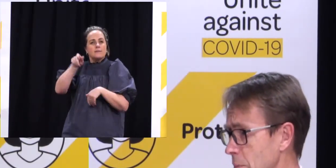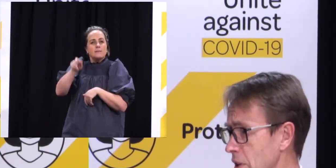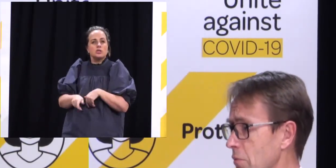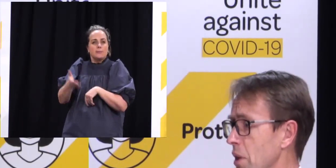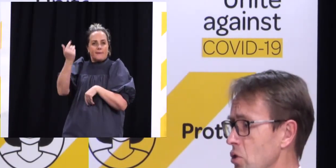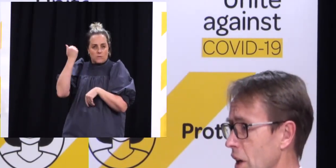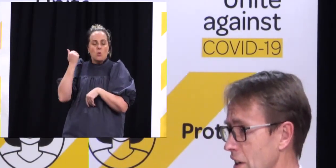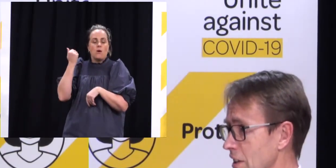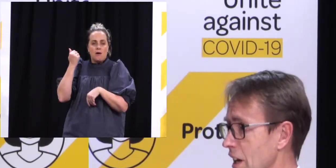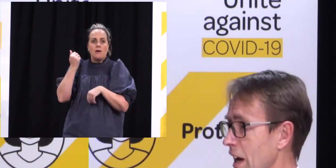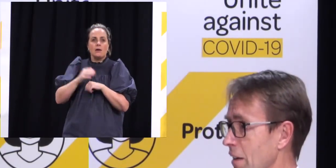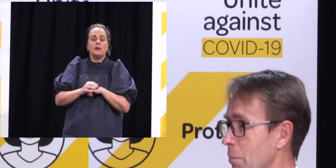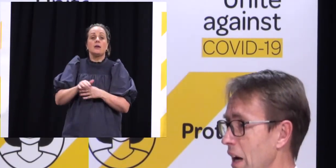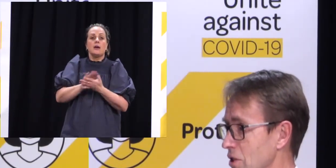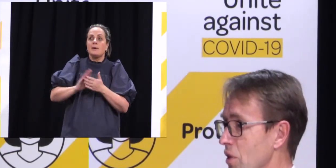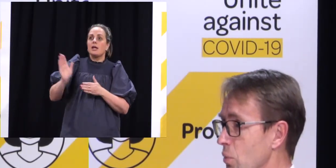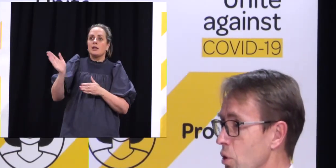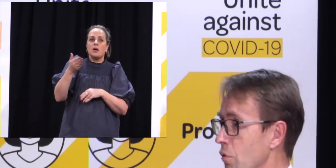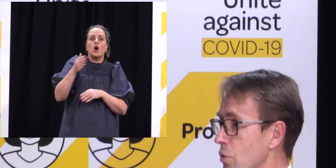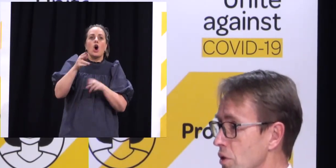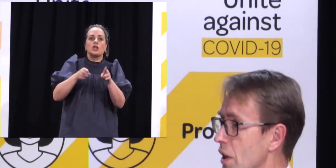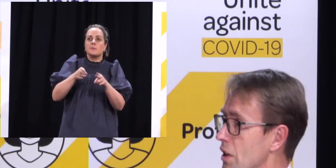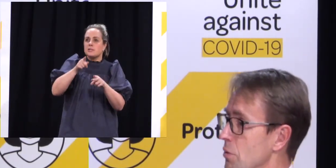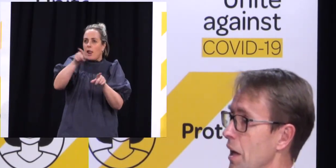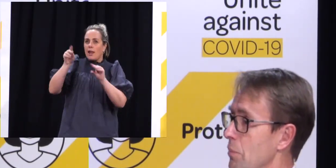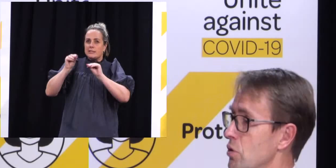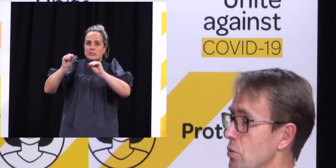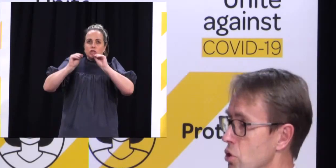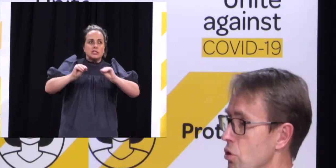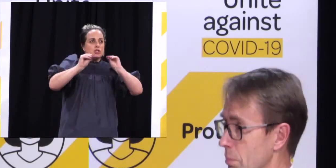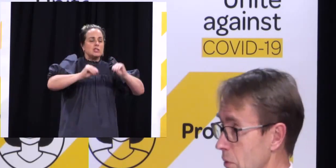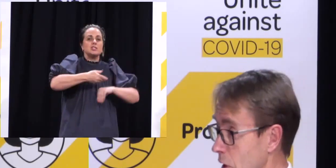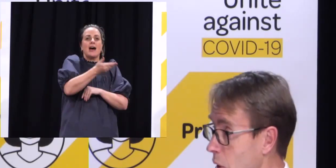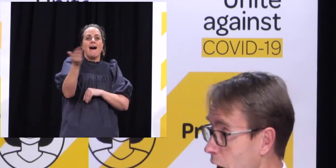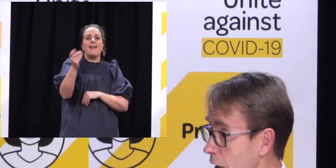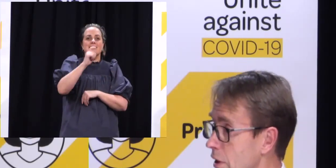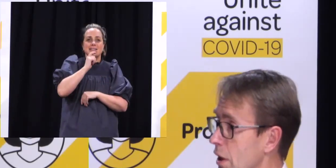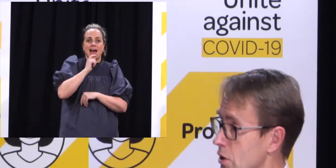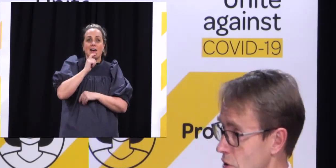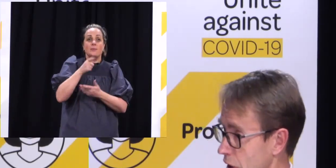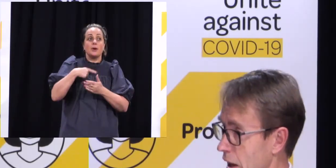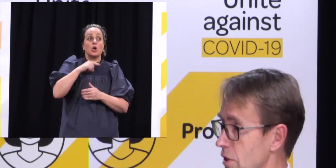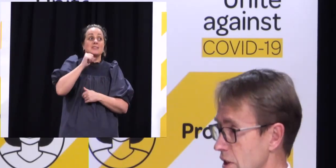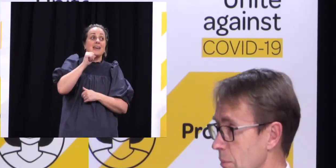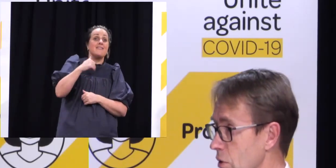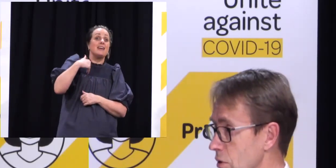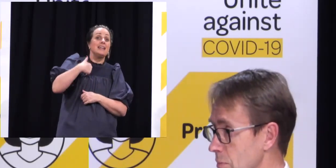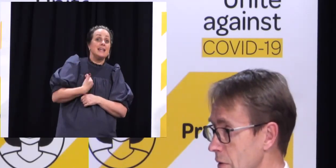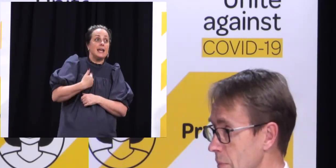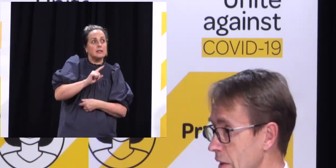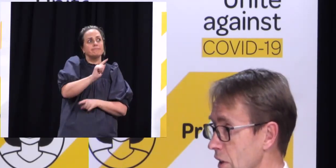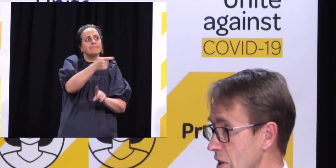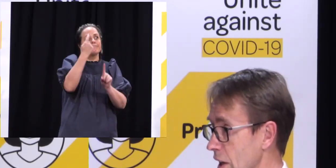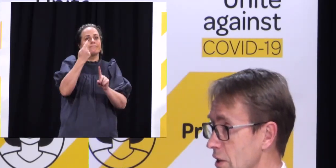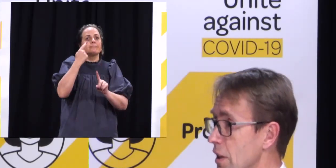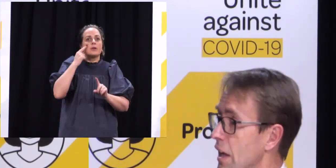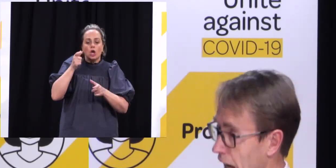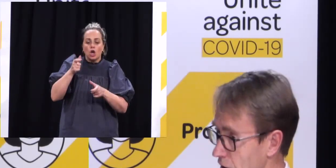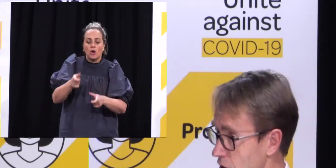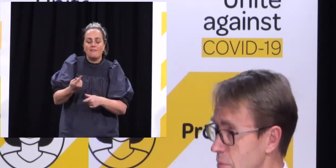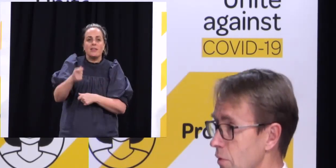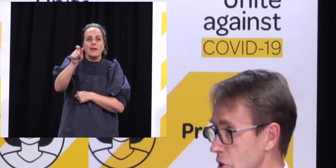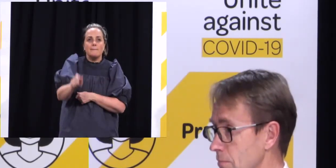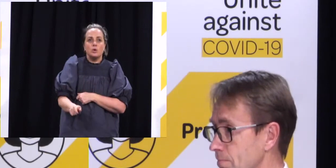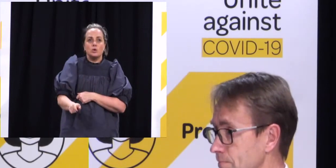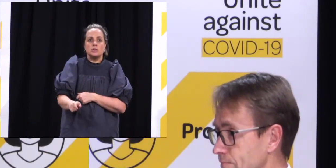the DHBs have been training parts of their workforce to be able to, should it be required, to look after someone who is being ventilated